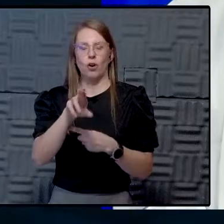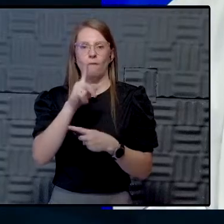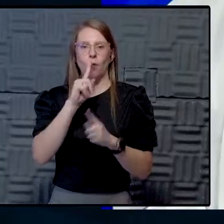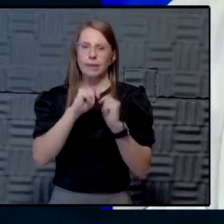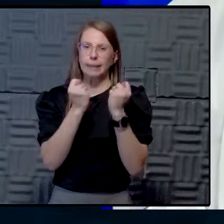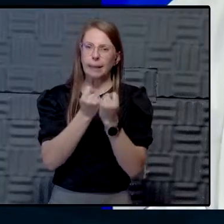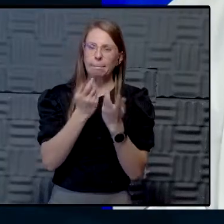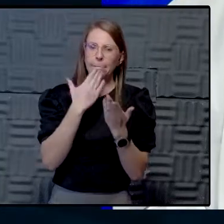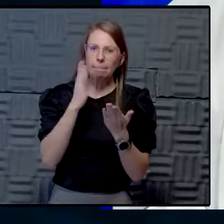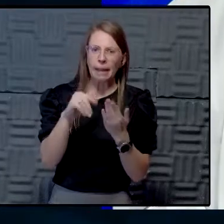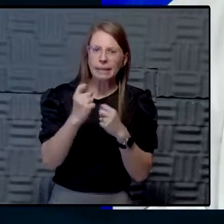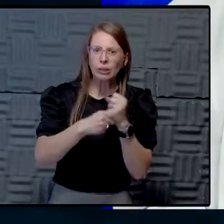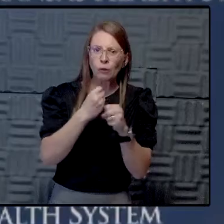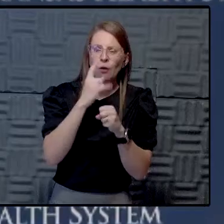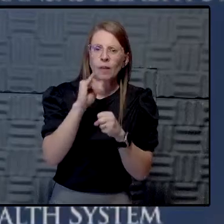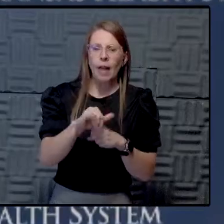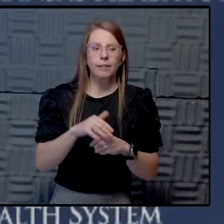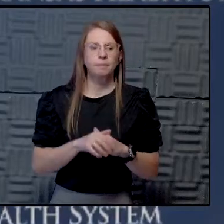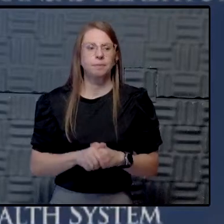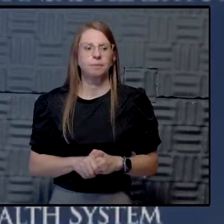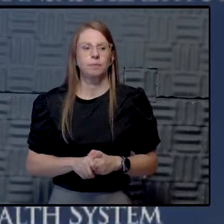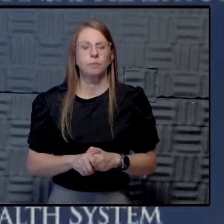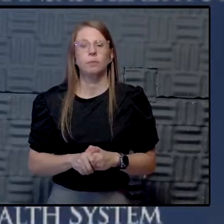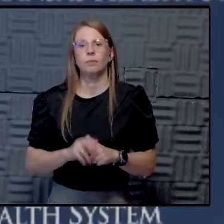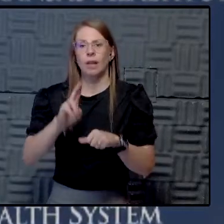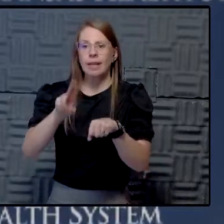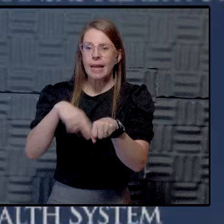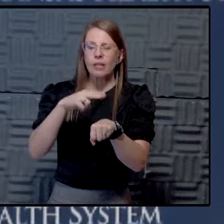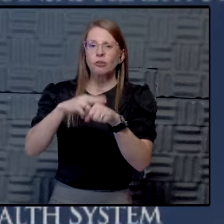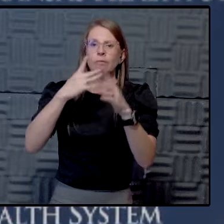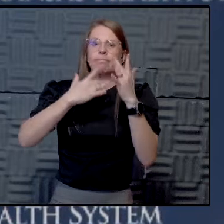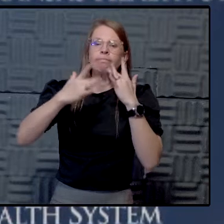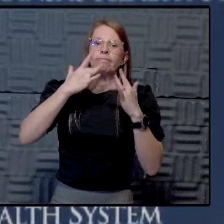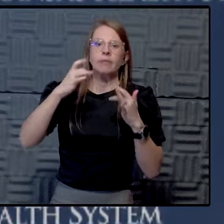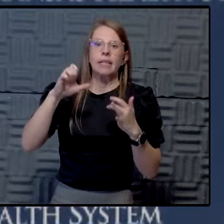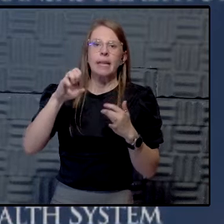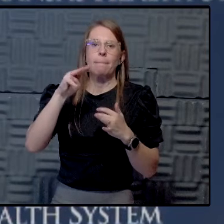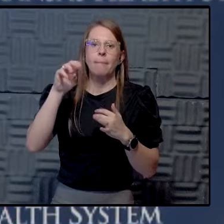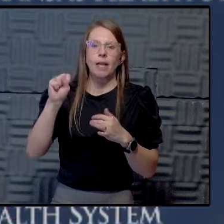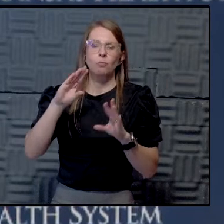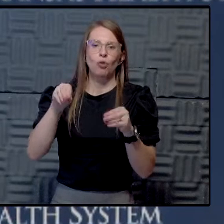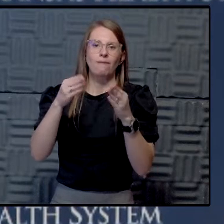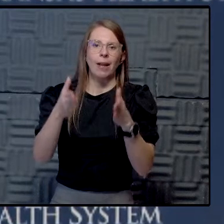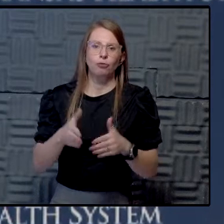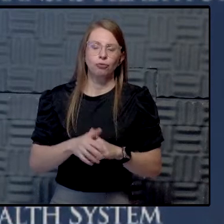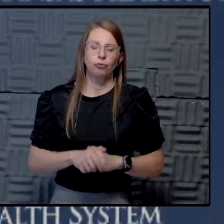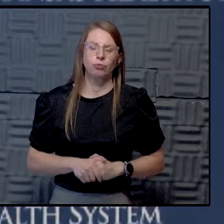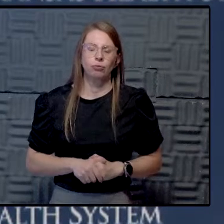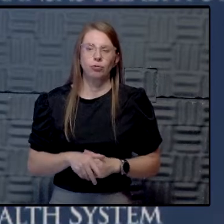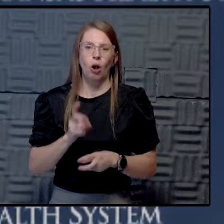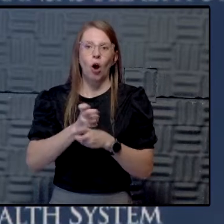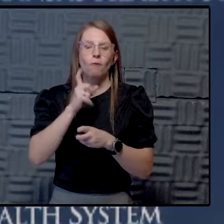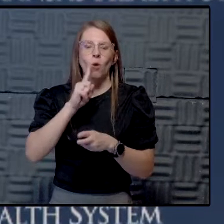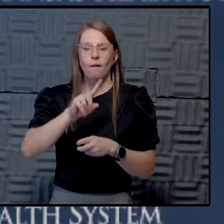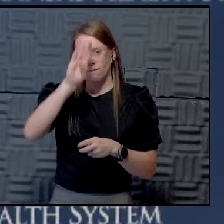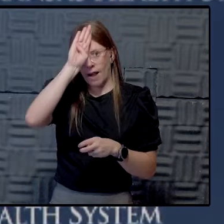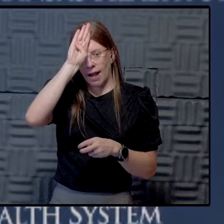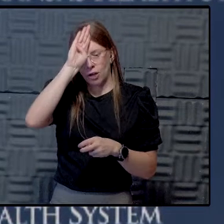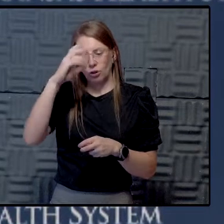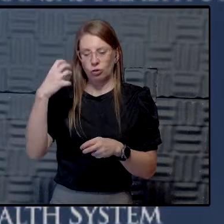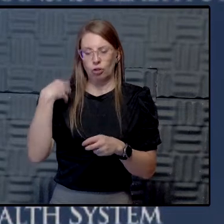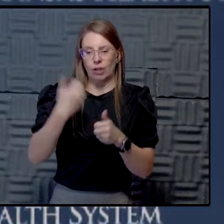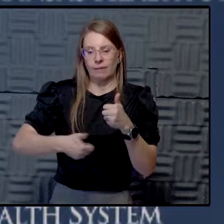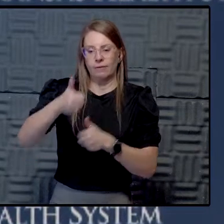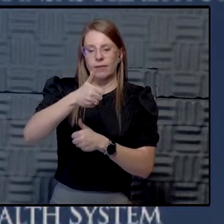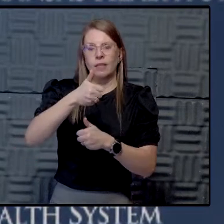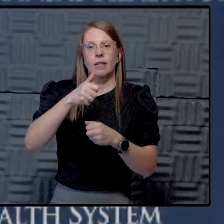how have people weathered that? There is a national shortage of EMS providers. It's very hard for fire chiefs and ambulance service